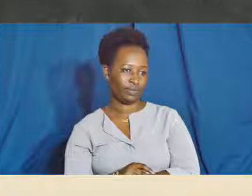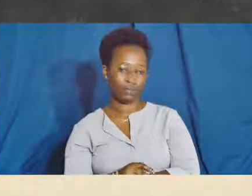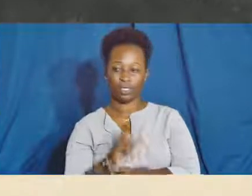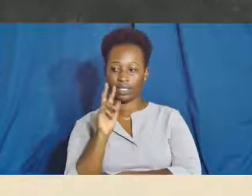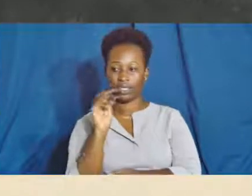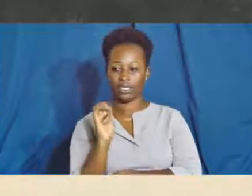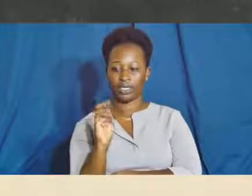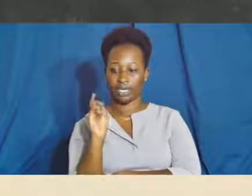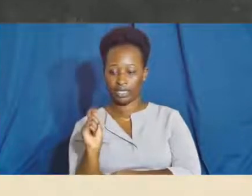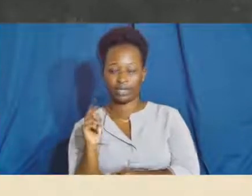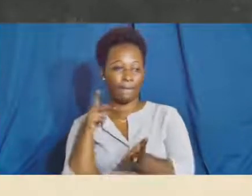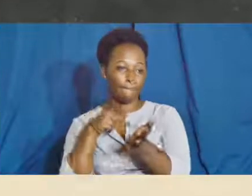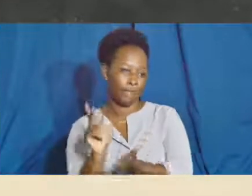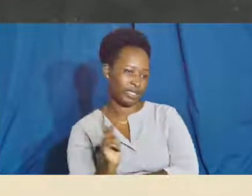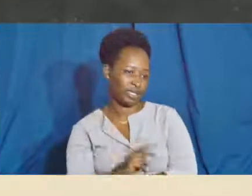net